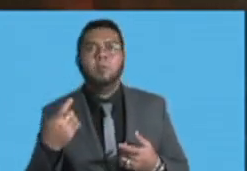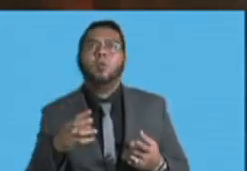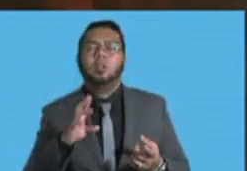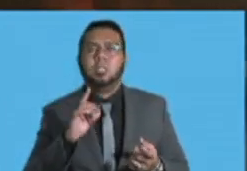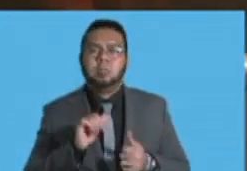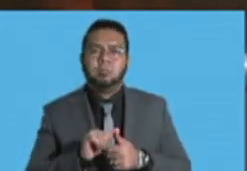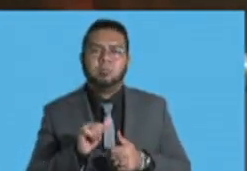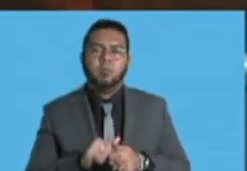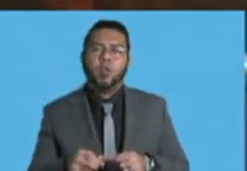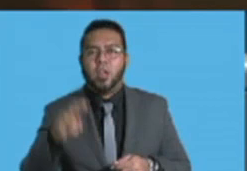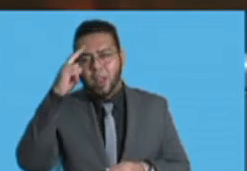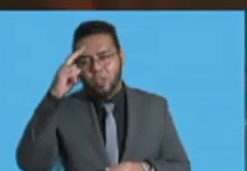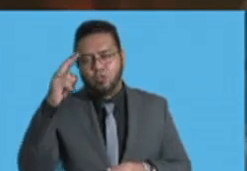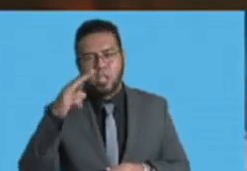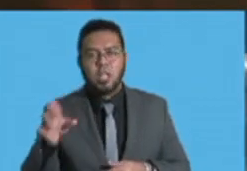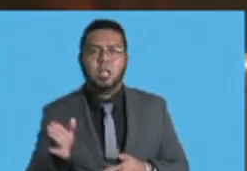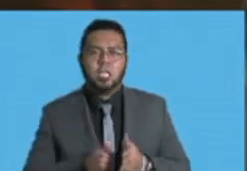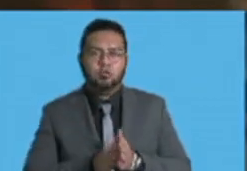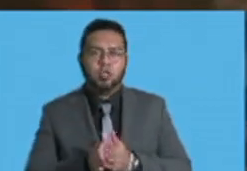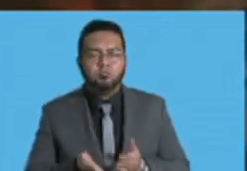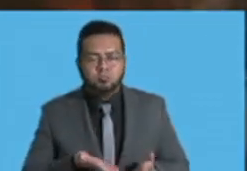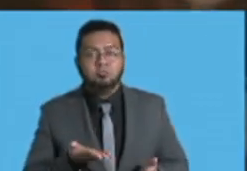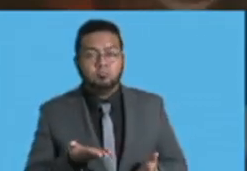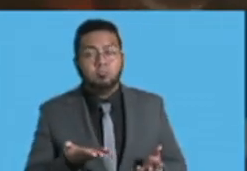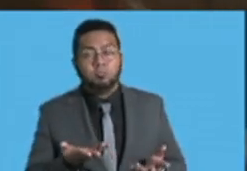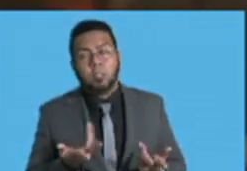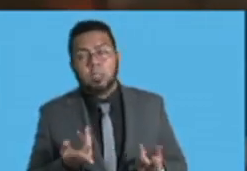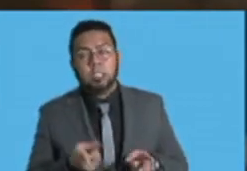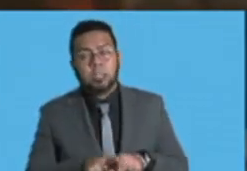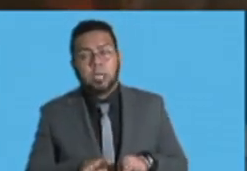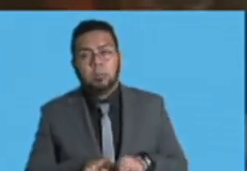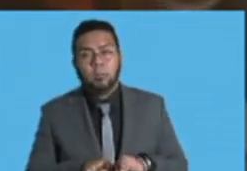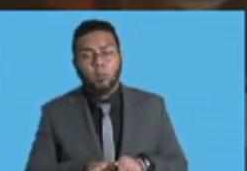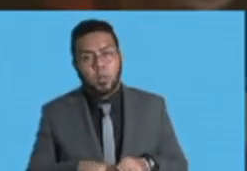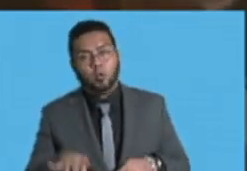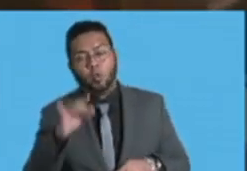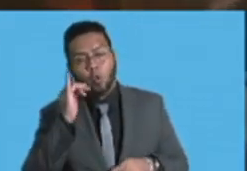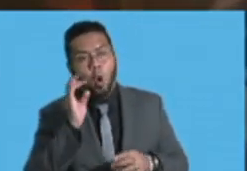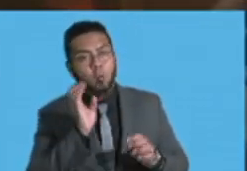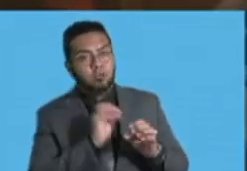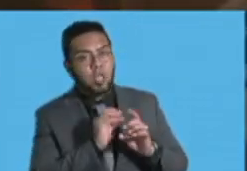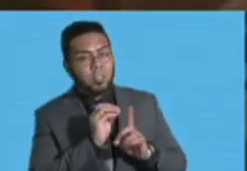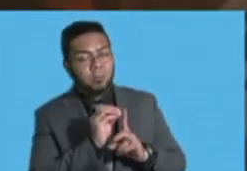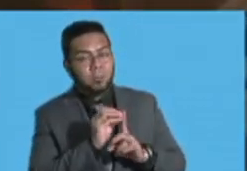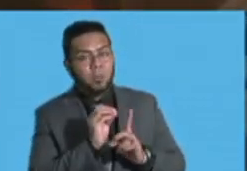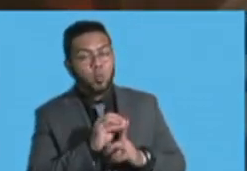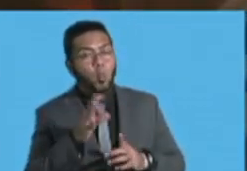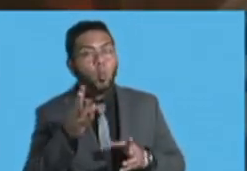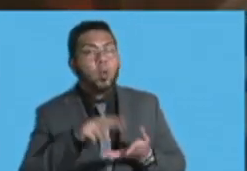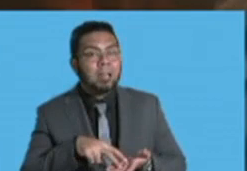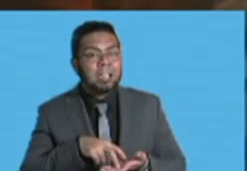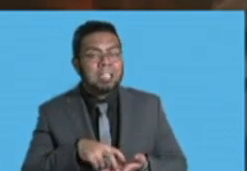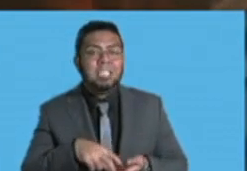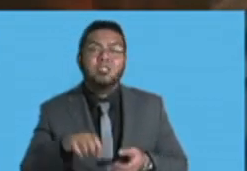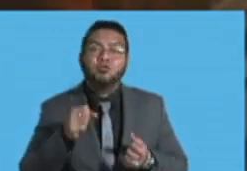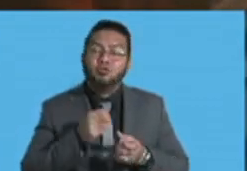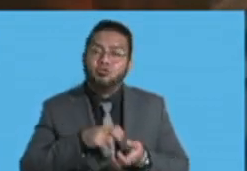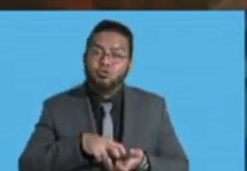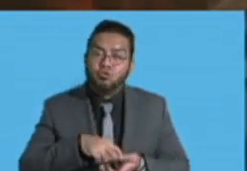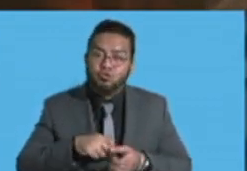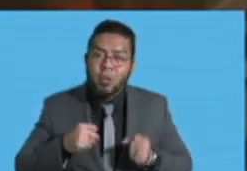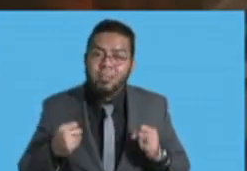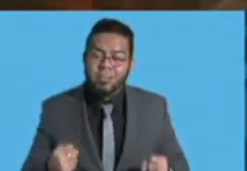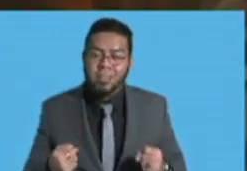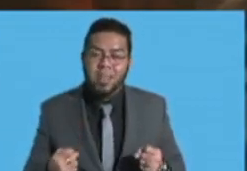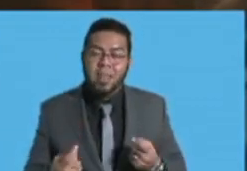the national interest. We need to objectively identify our strengths, weaknesses, and opportunities to come up with the best